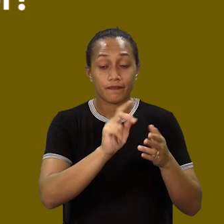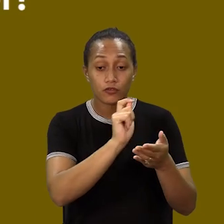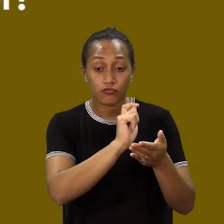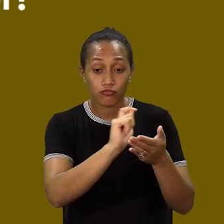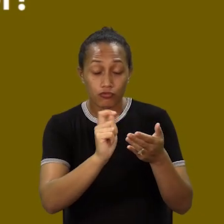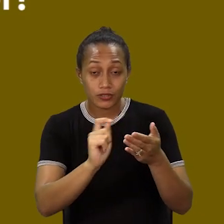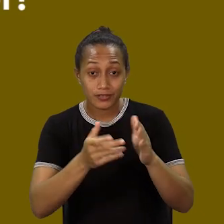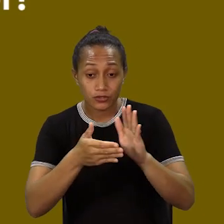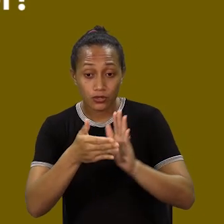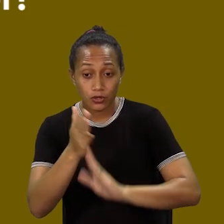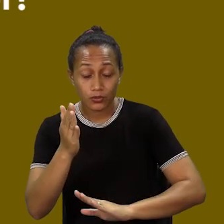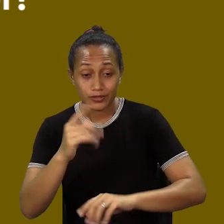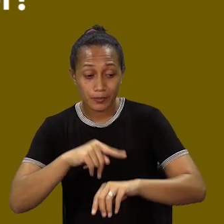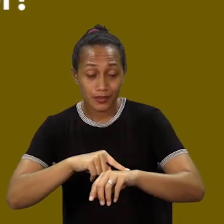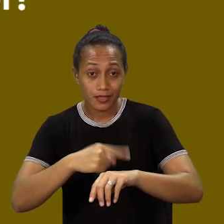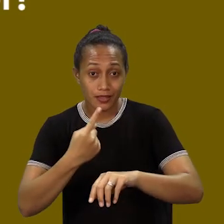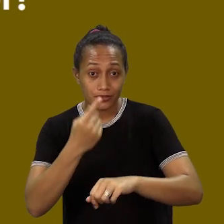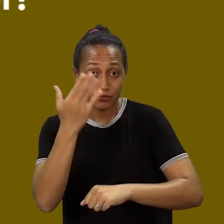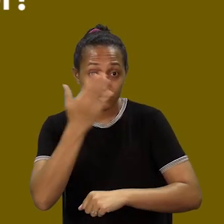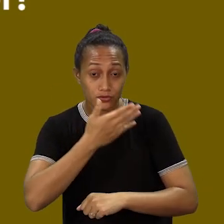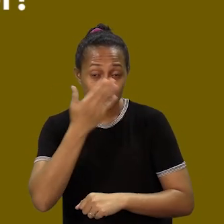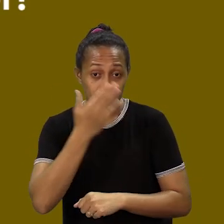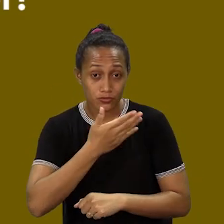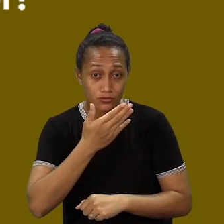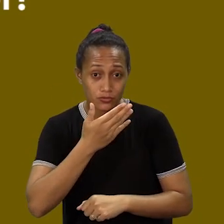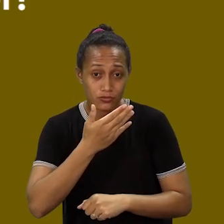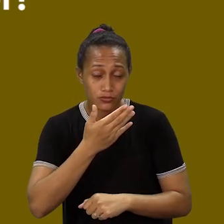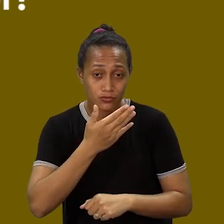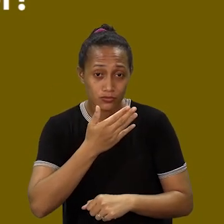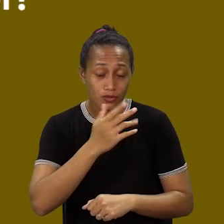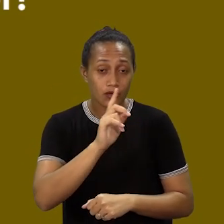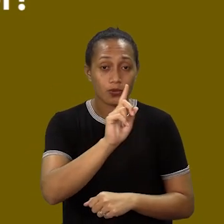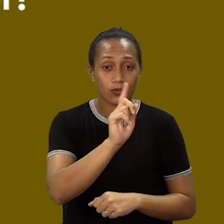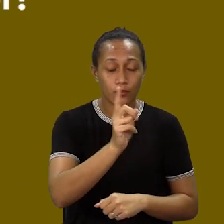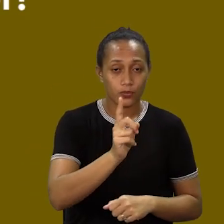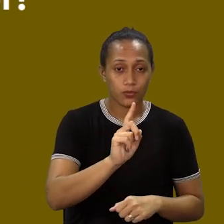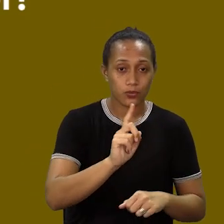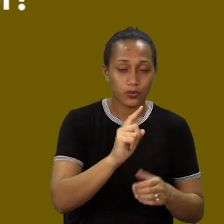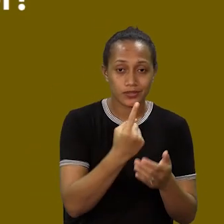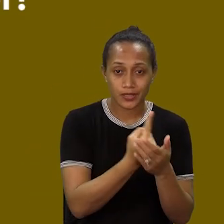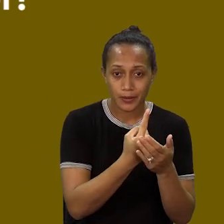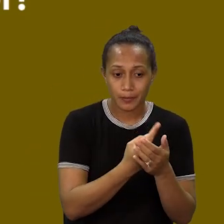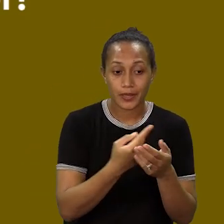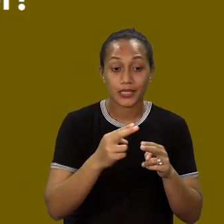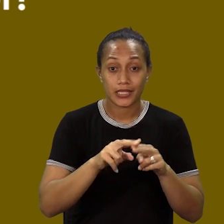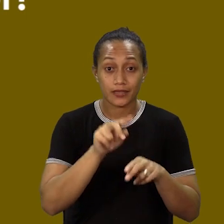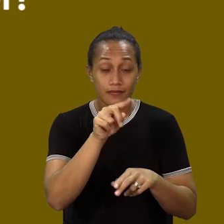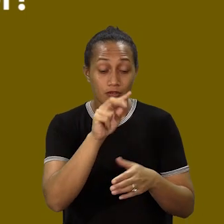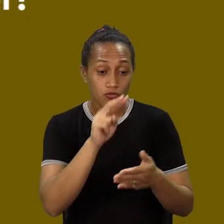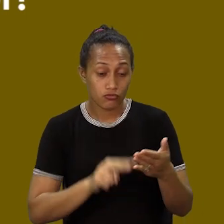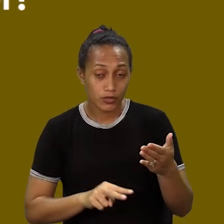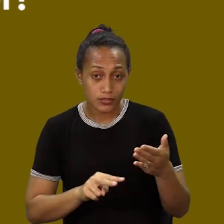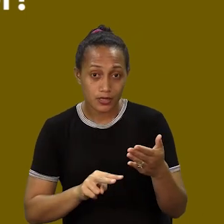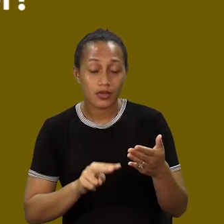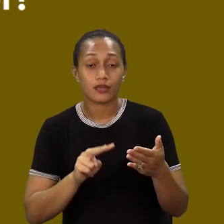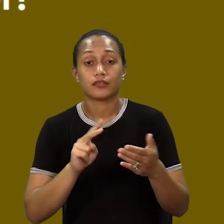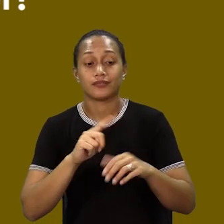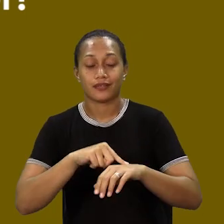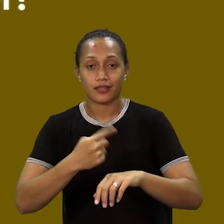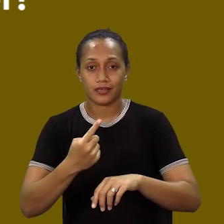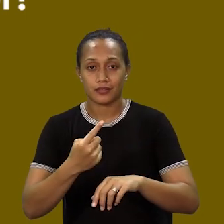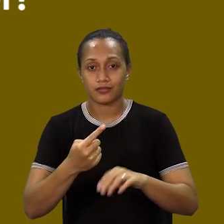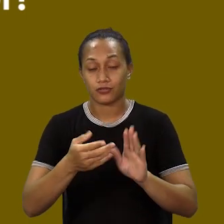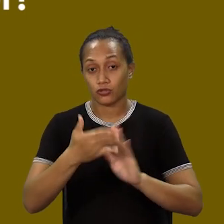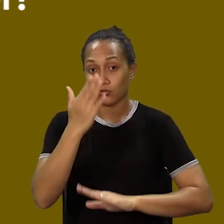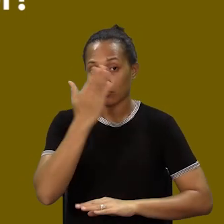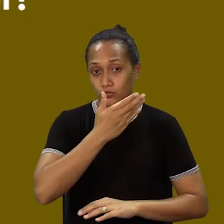what will happen if the writer is going to be late to school? What will happen if the writer